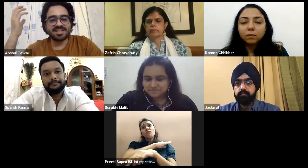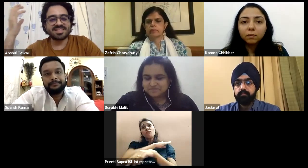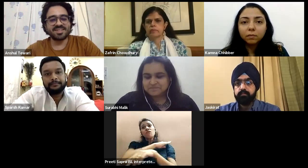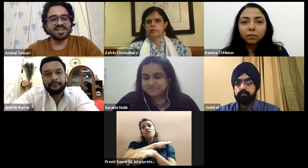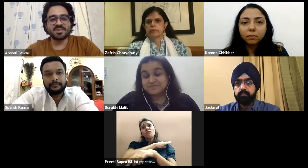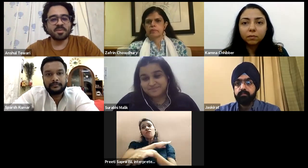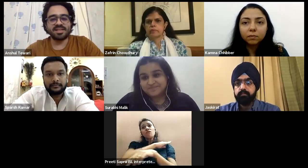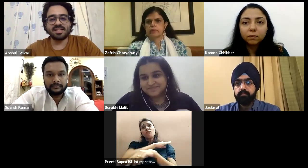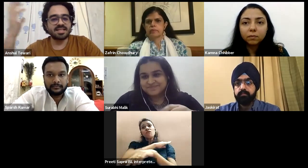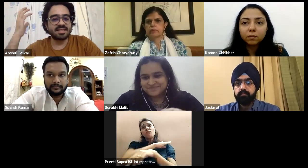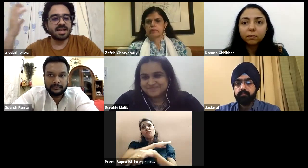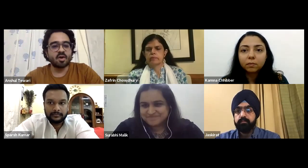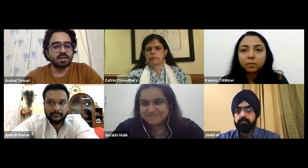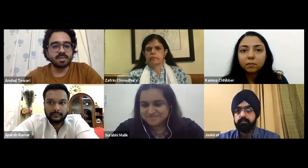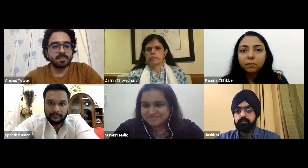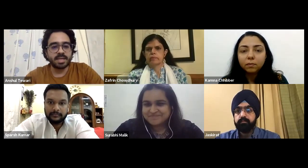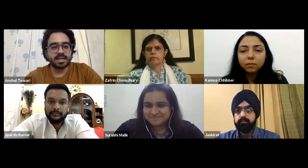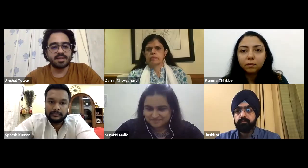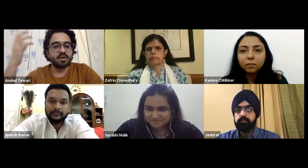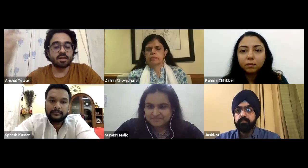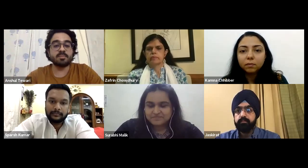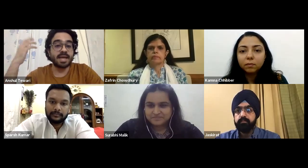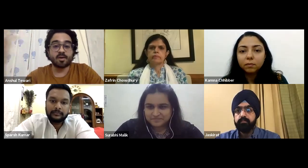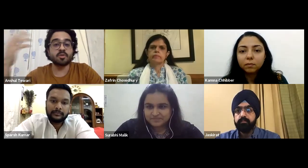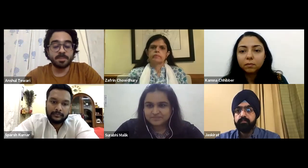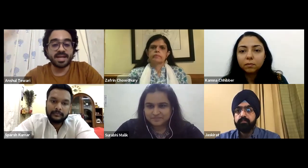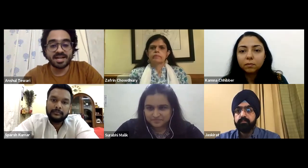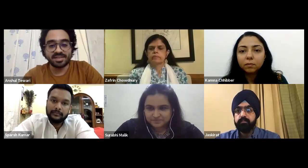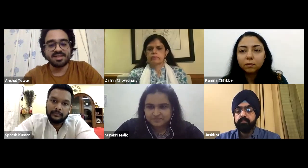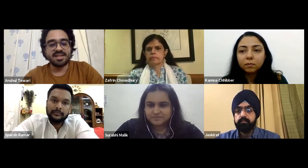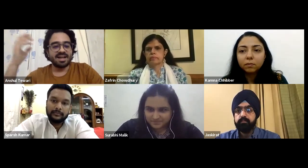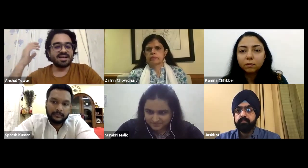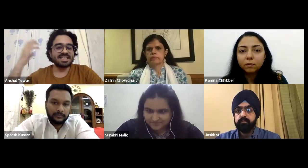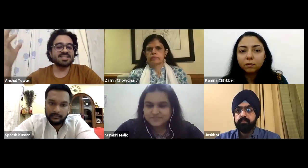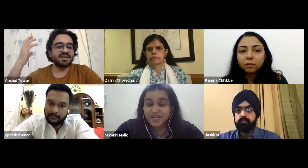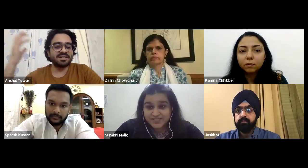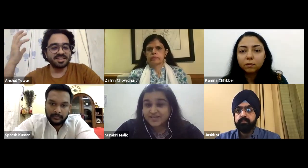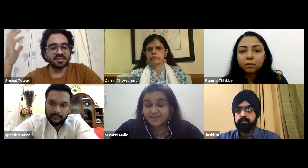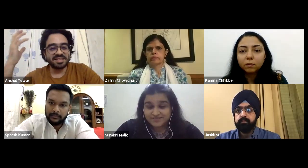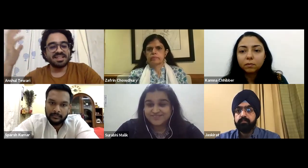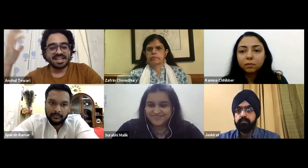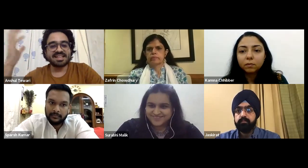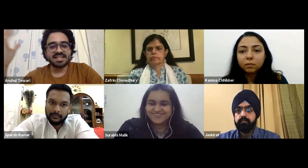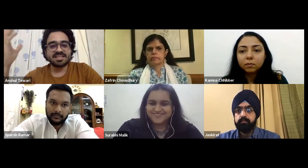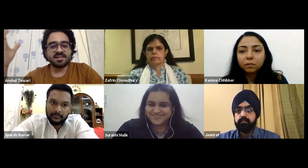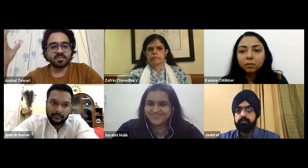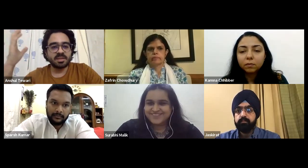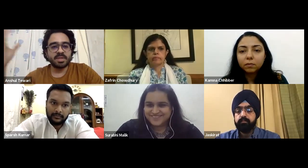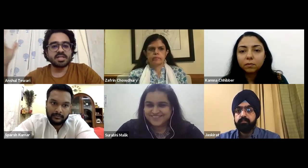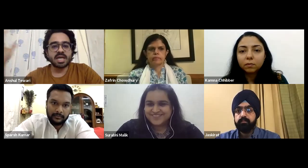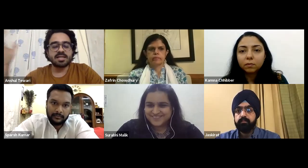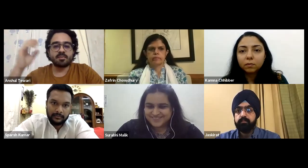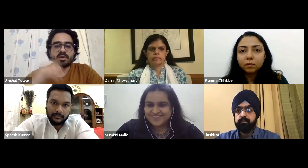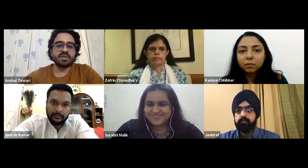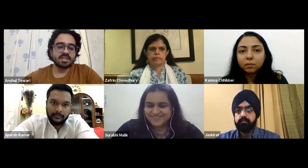is there's nobody there. There's just an algorithm at play, and the algorithm can also be played with. That's the exactly. That's the